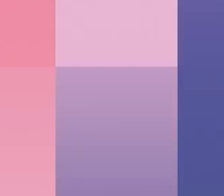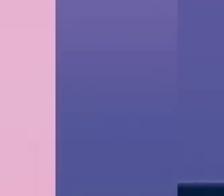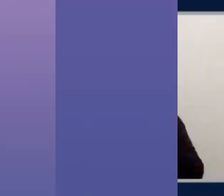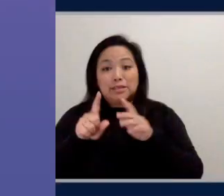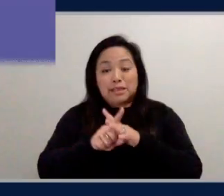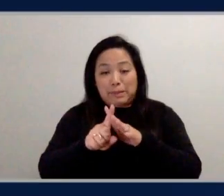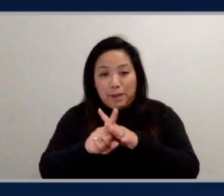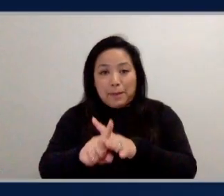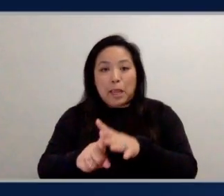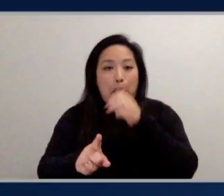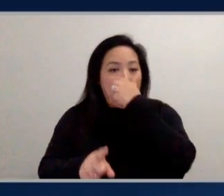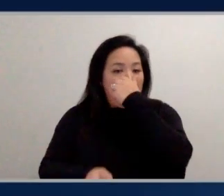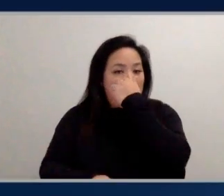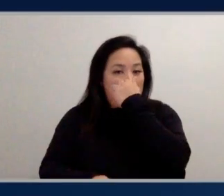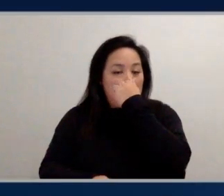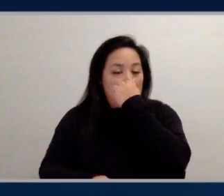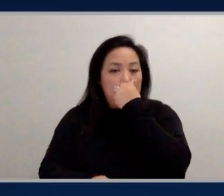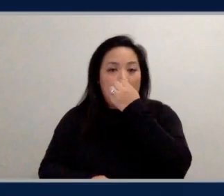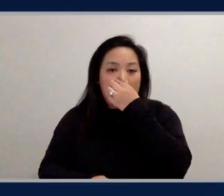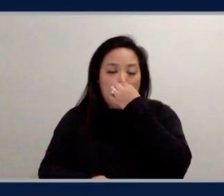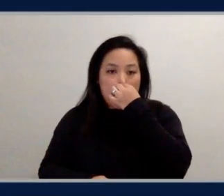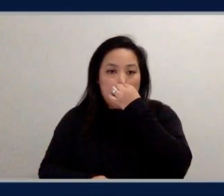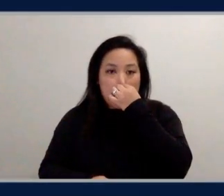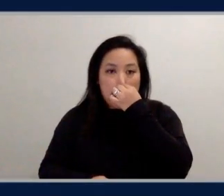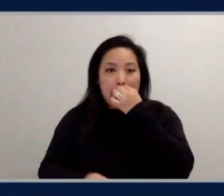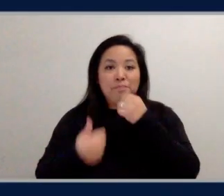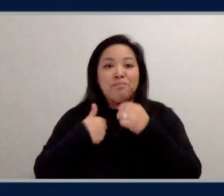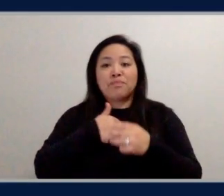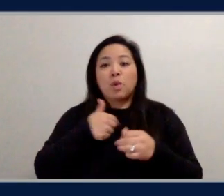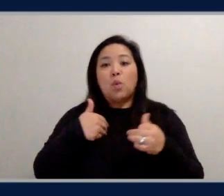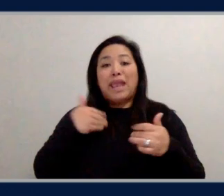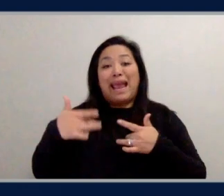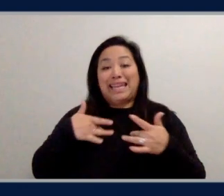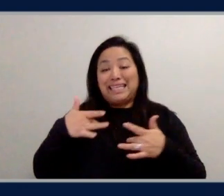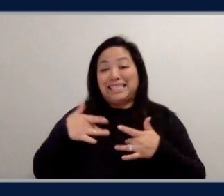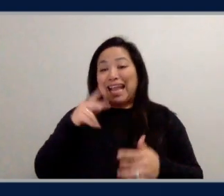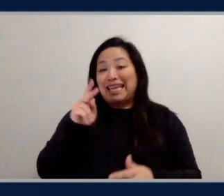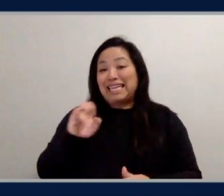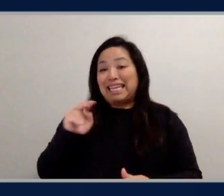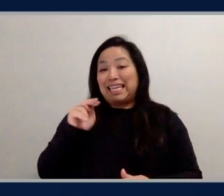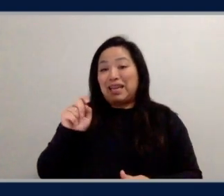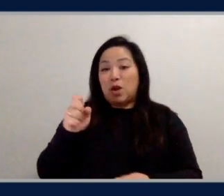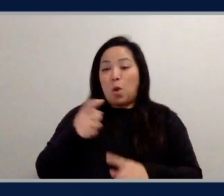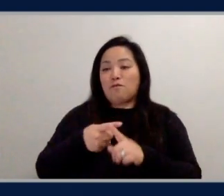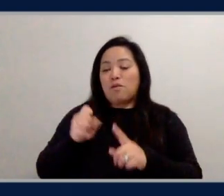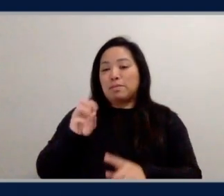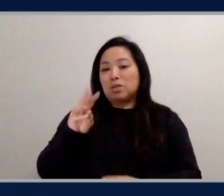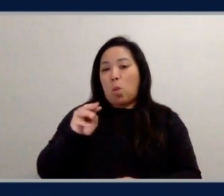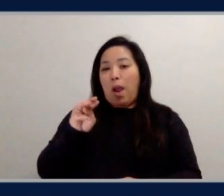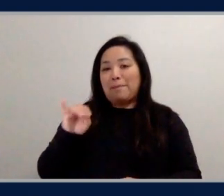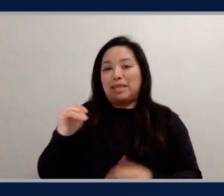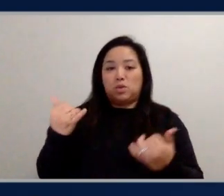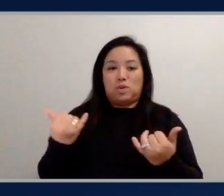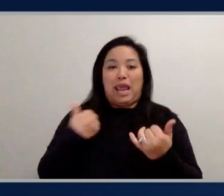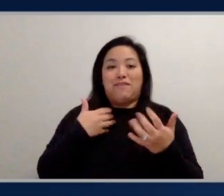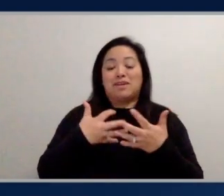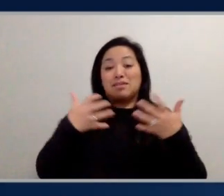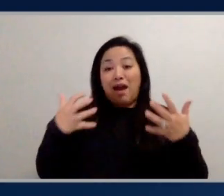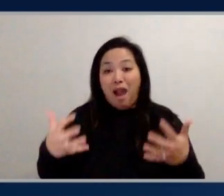gears here. We had a very exciting keynote from Swami today. Yeah. A lot of exciting announcement around